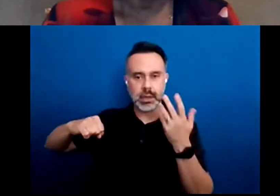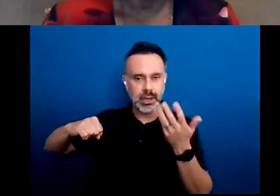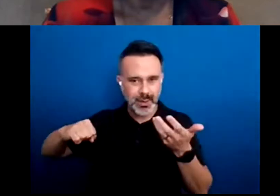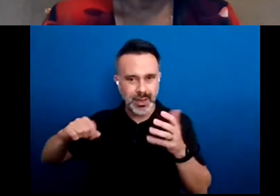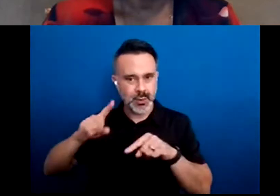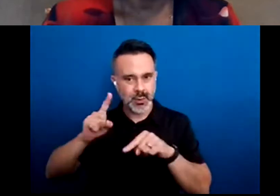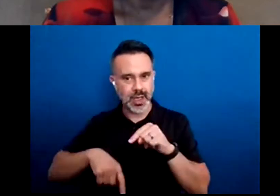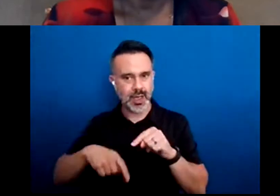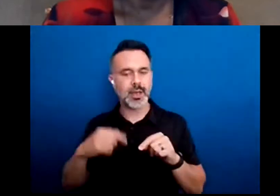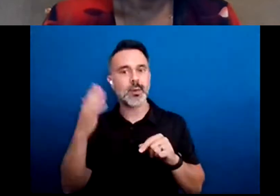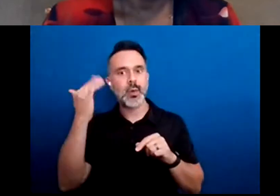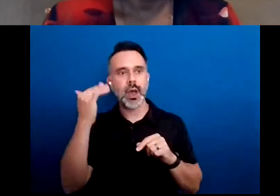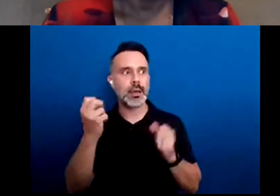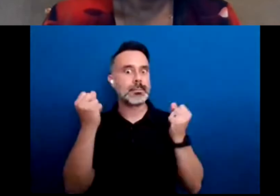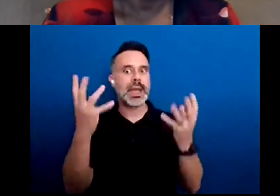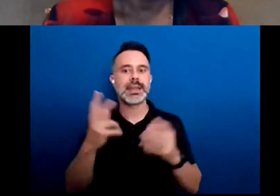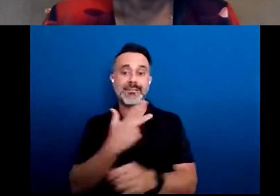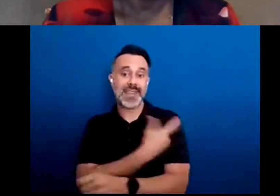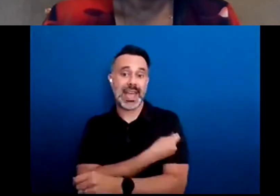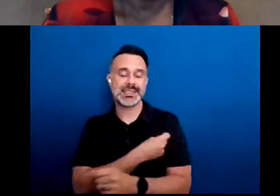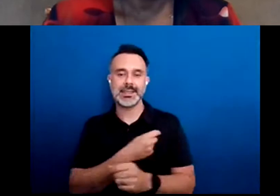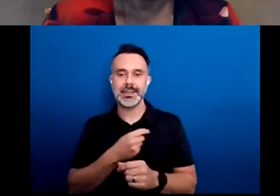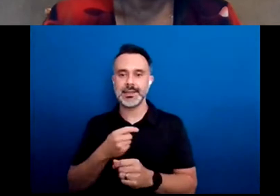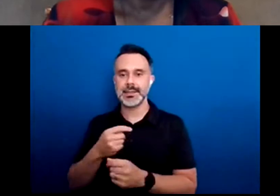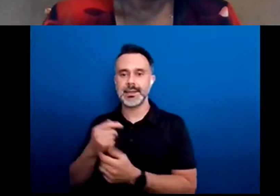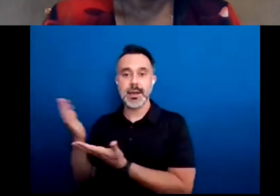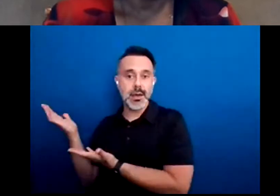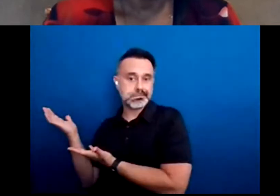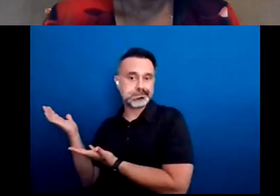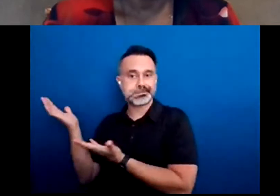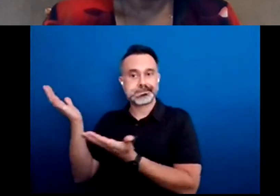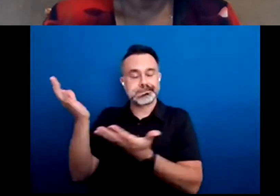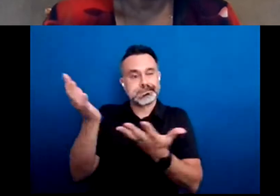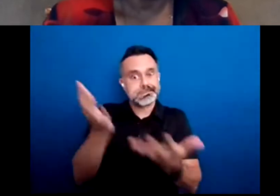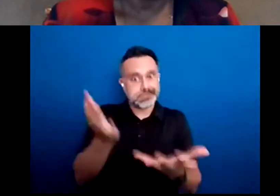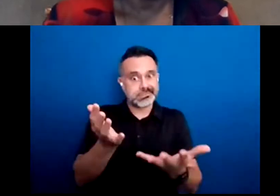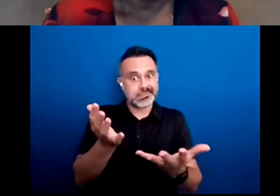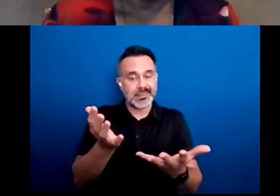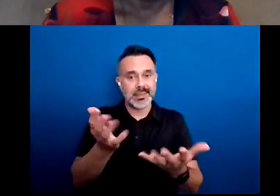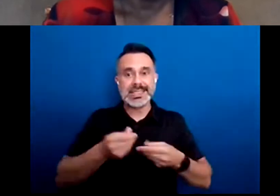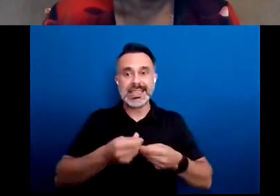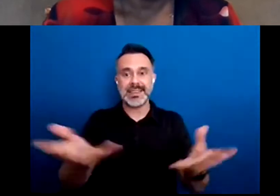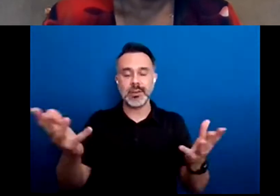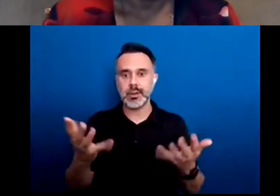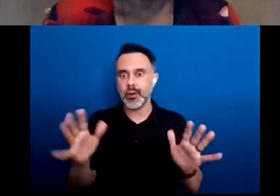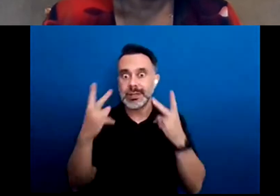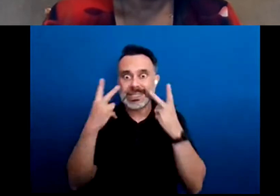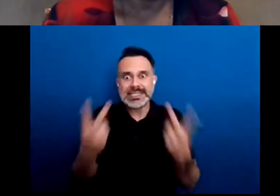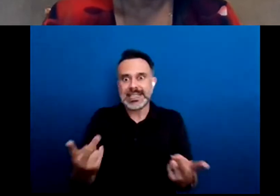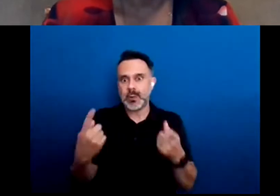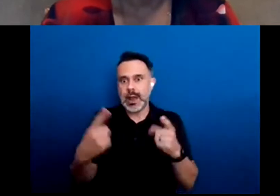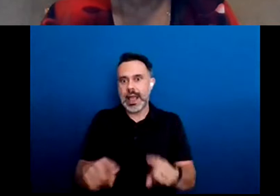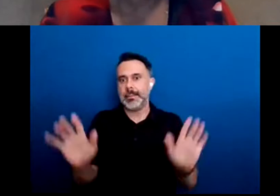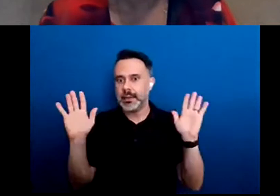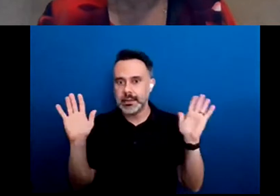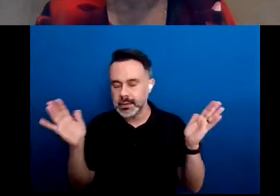delivered that we've seen what's happened. I'm going to stop. I can go on forever, and